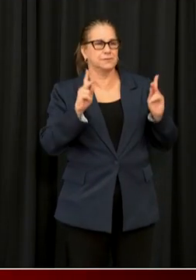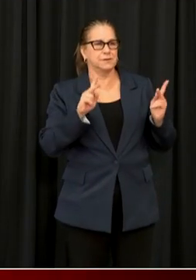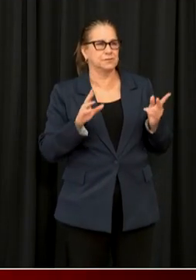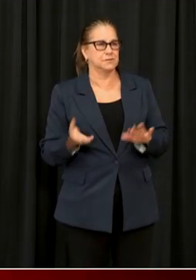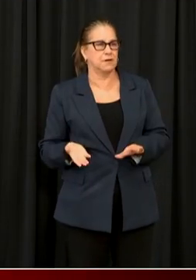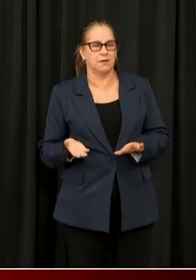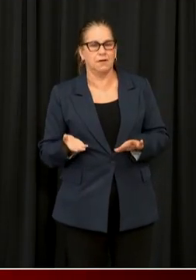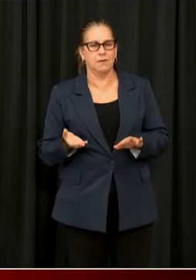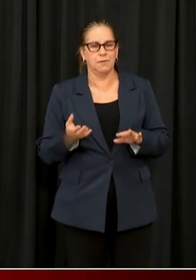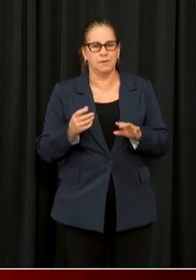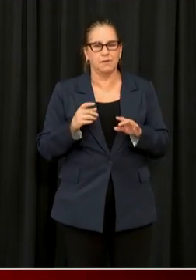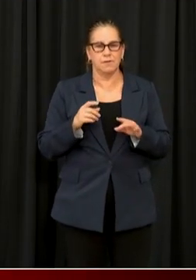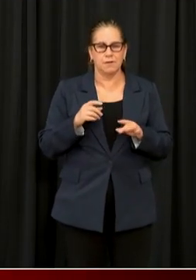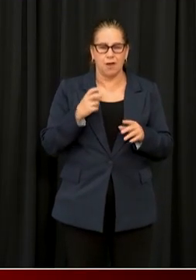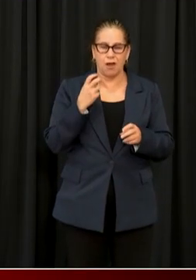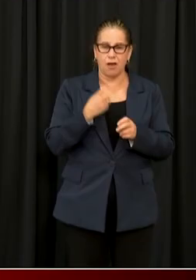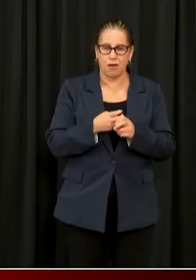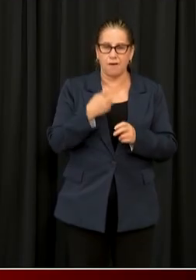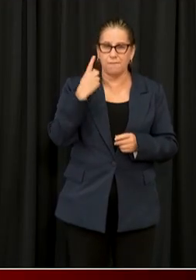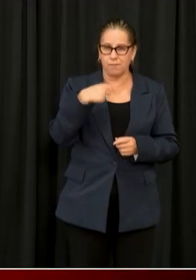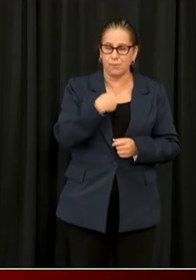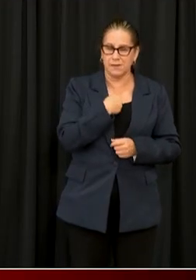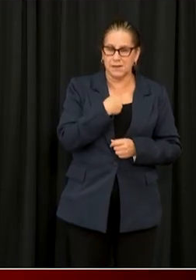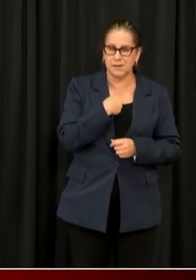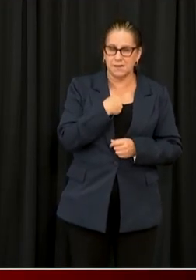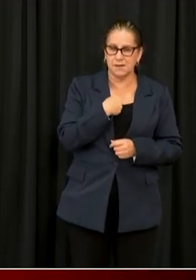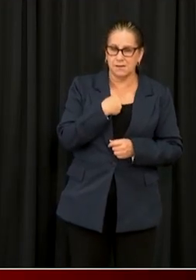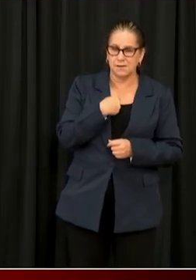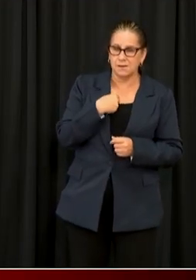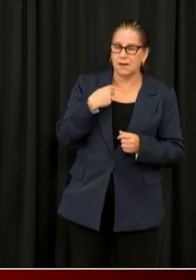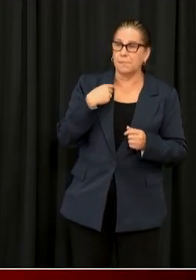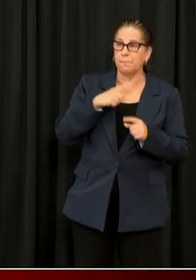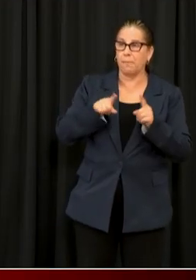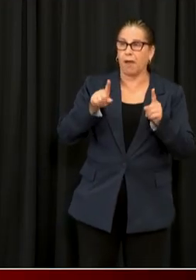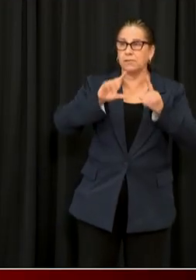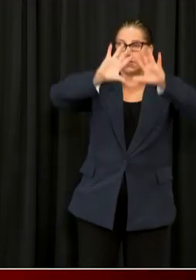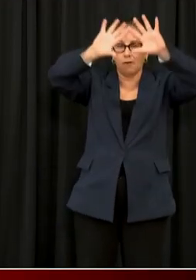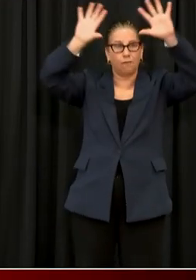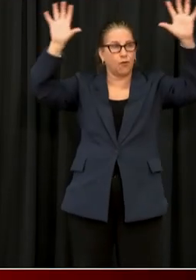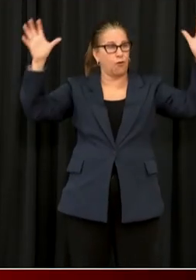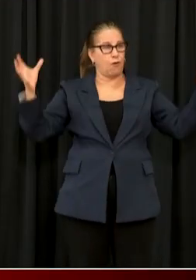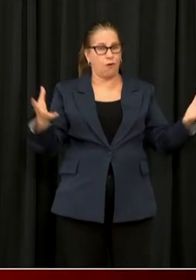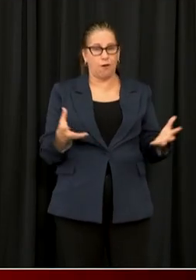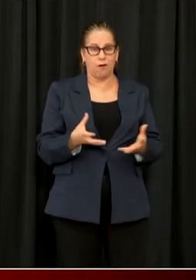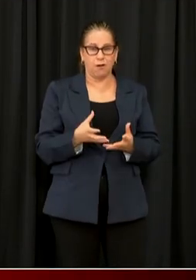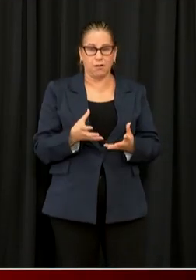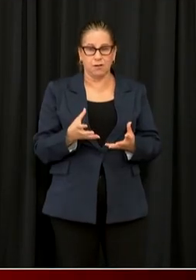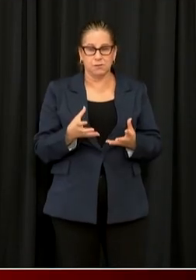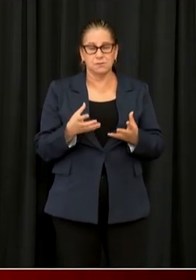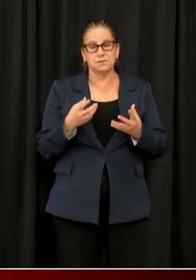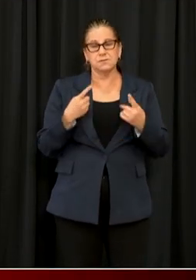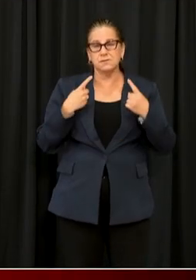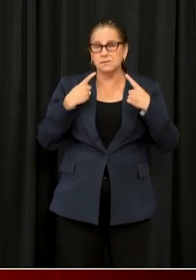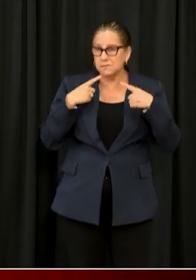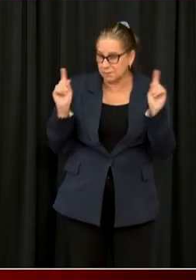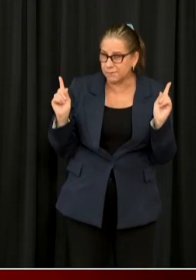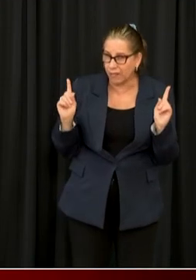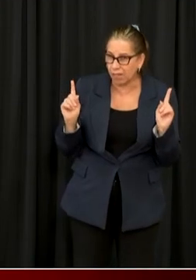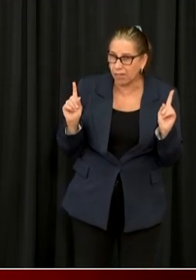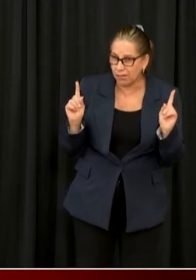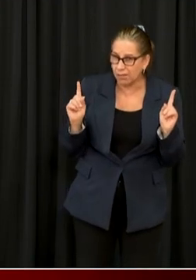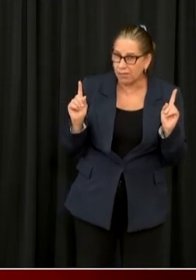hard for me to say that we think it's a success that we have some racial disparities reflected in those